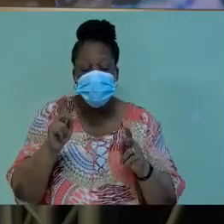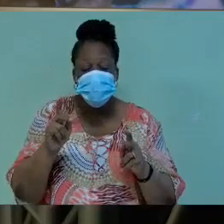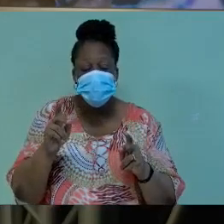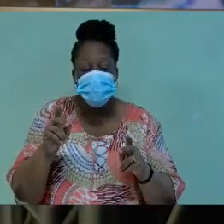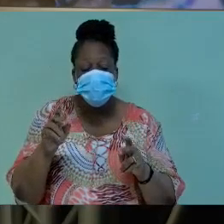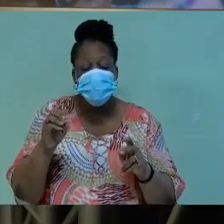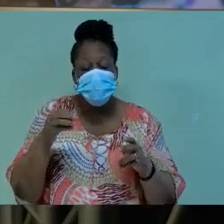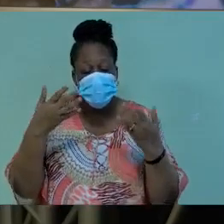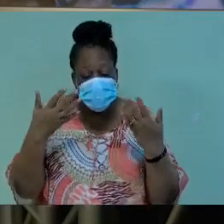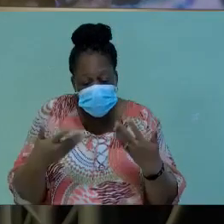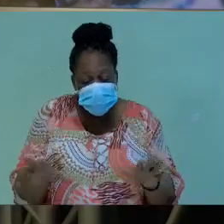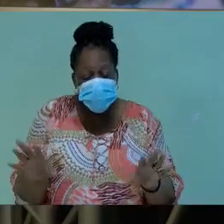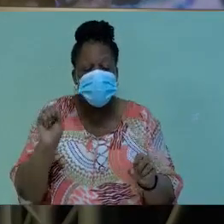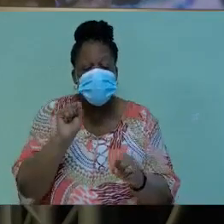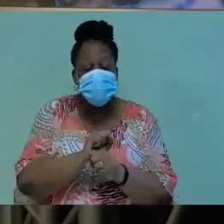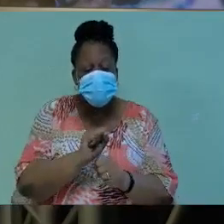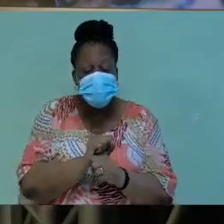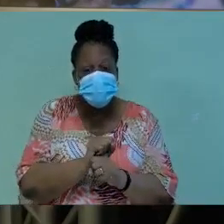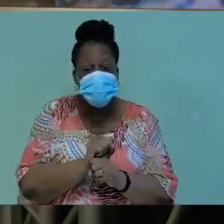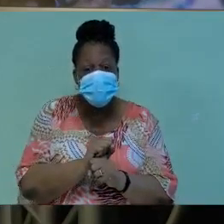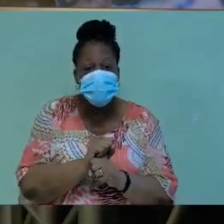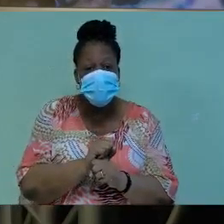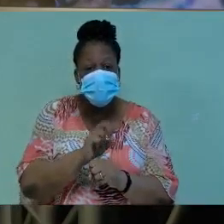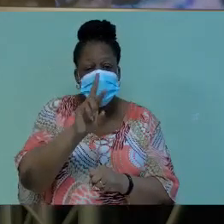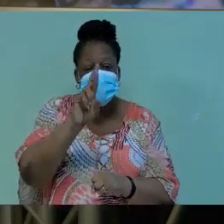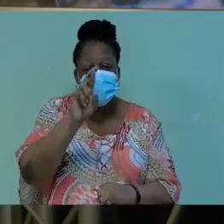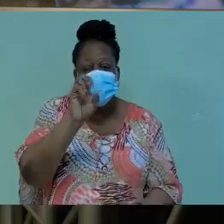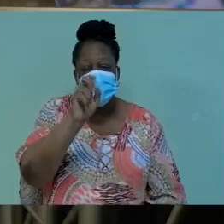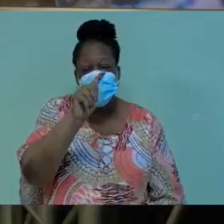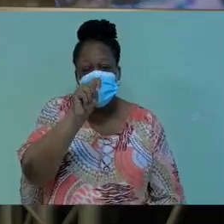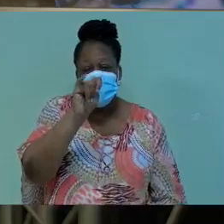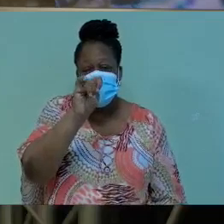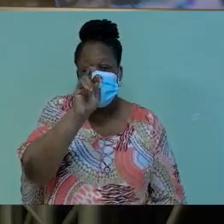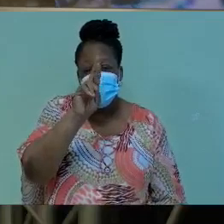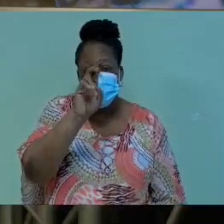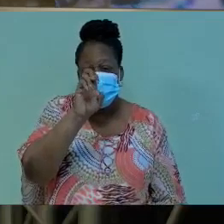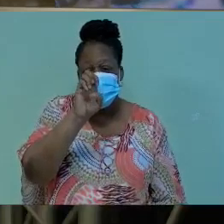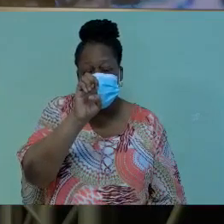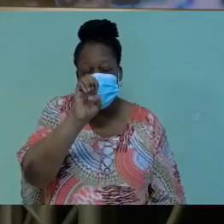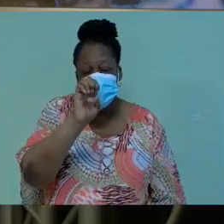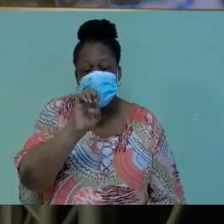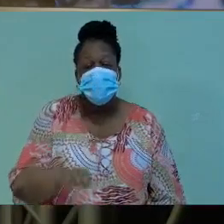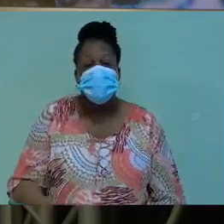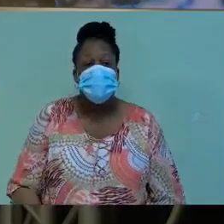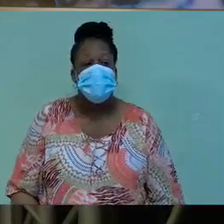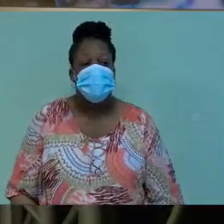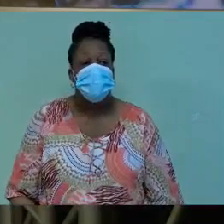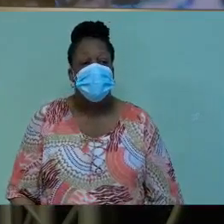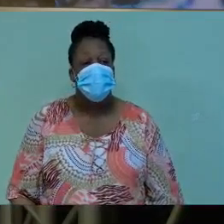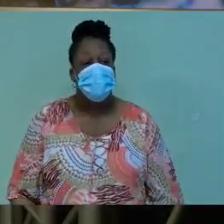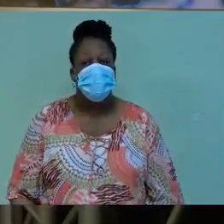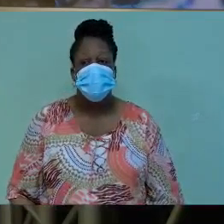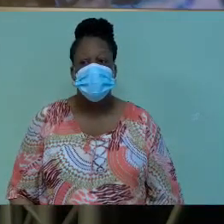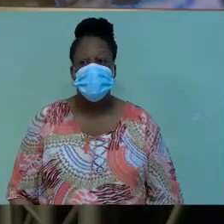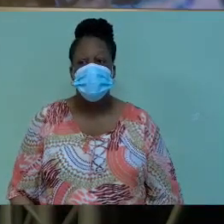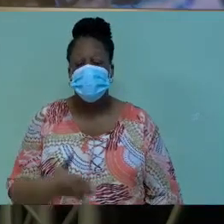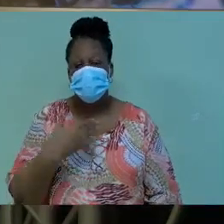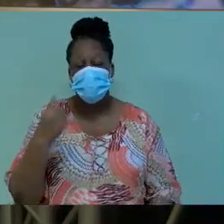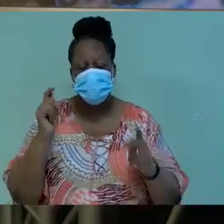public servants, government auxiliary employees, and pensioners. Indeed, during the period of the